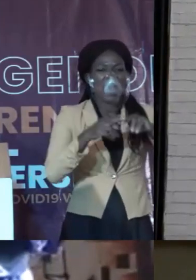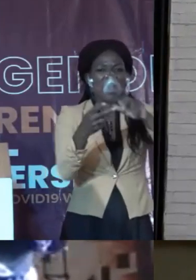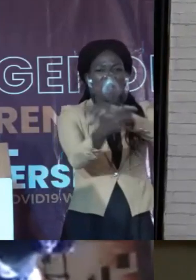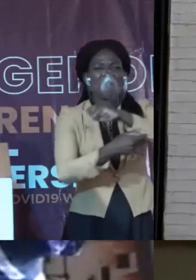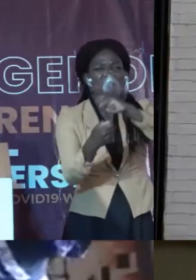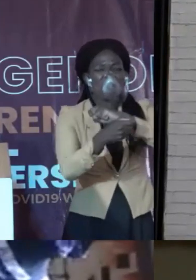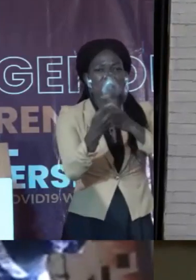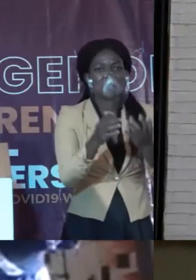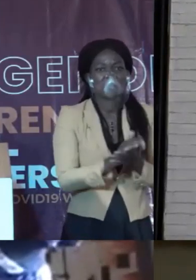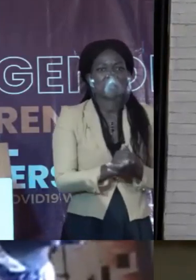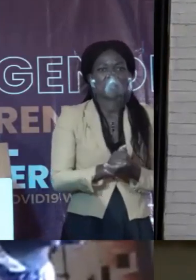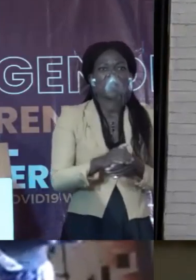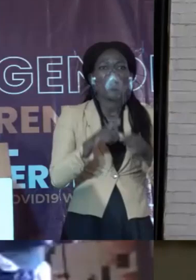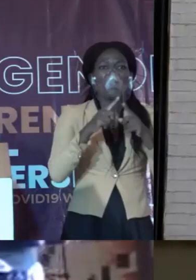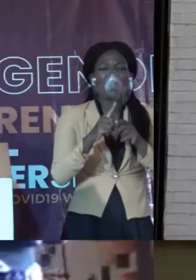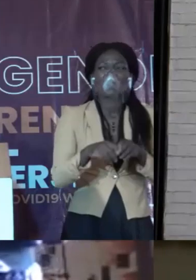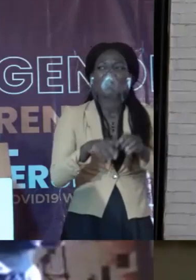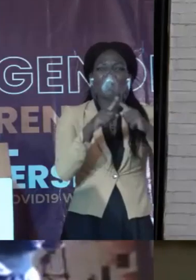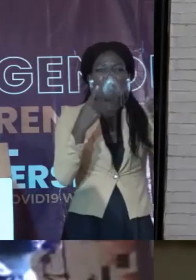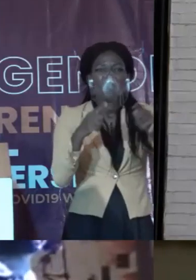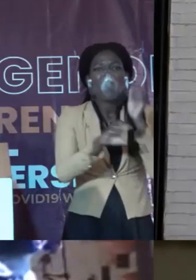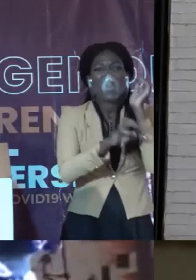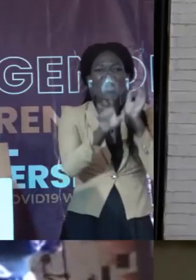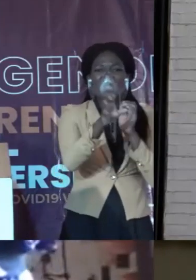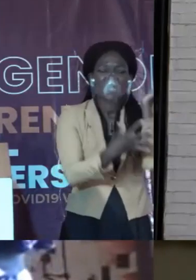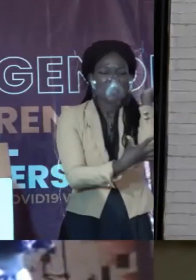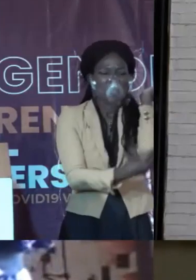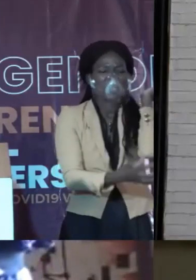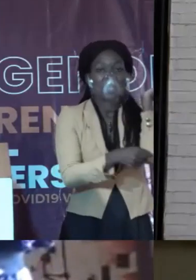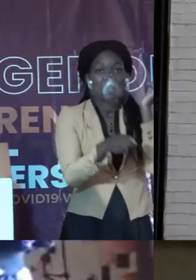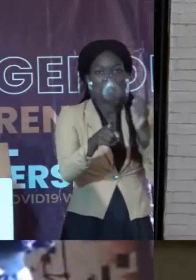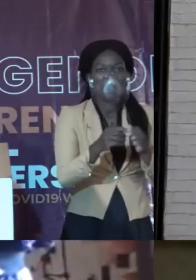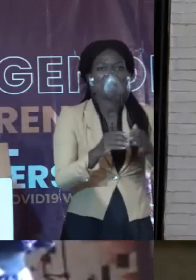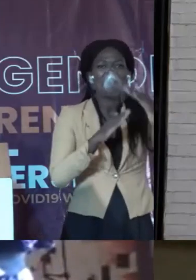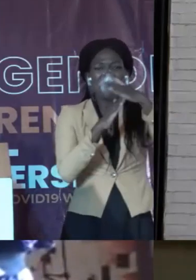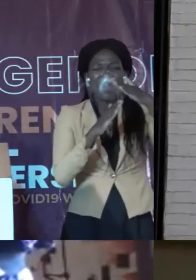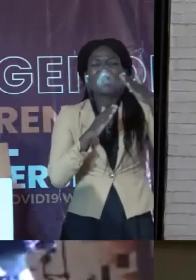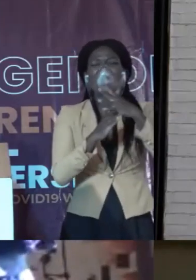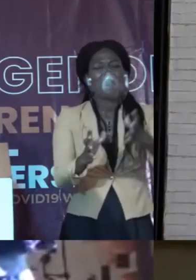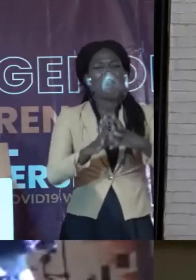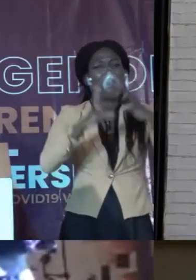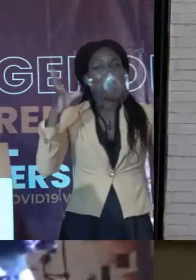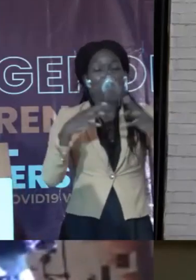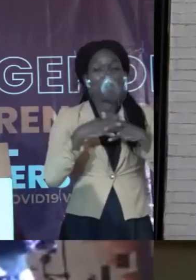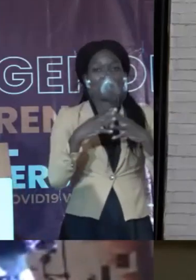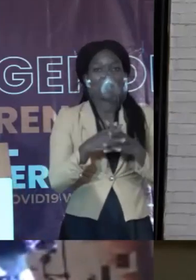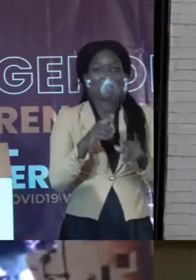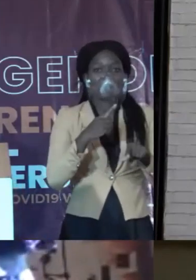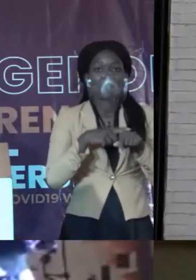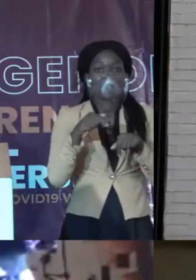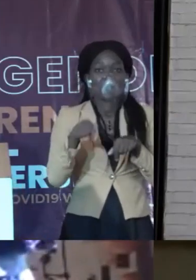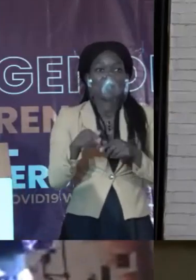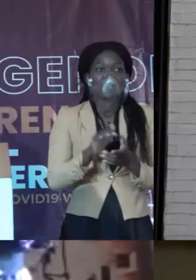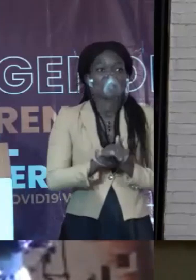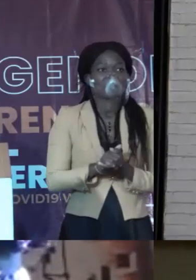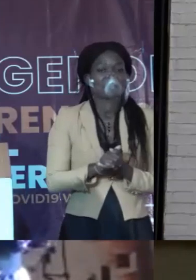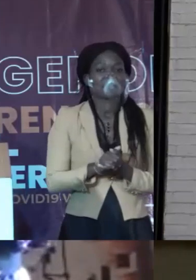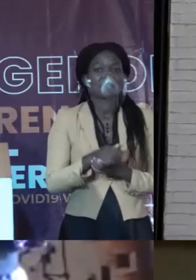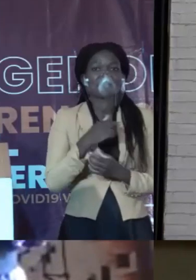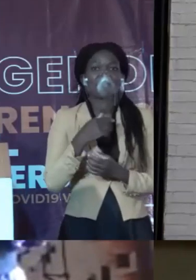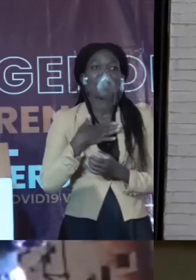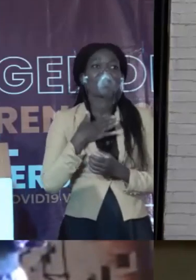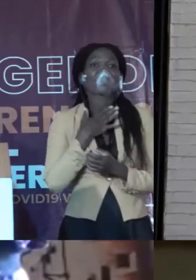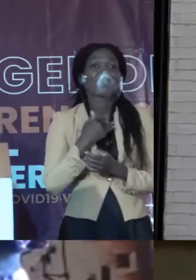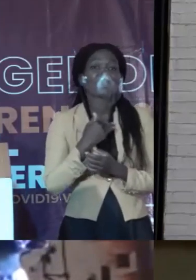income populations and countries, these barriers are worse. At this point, I wanted us